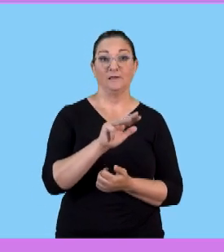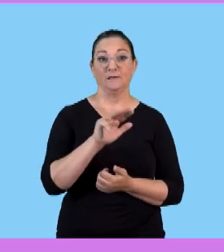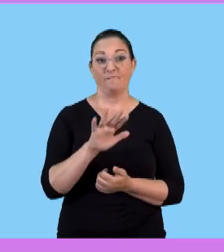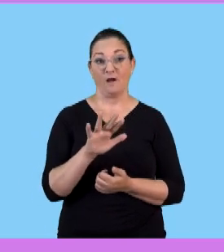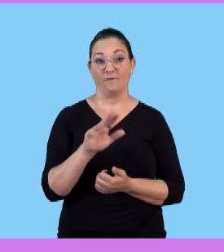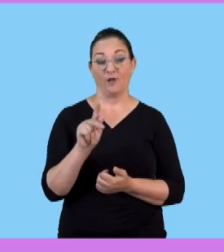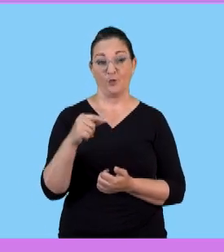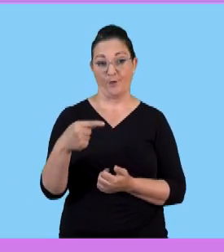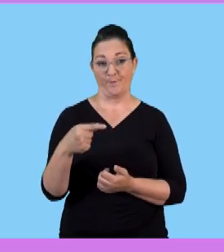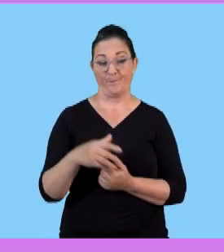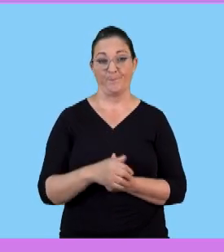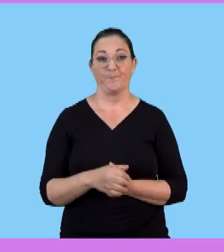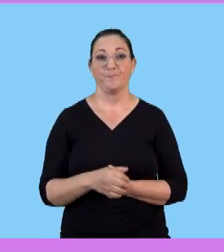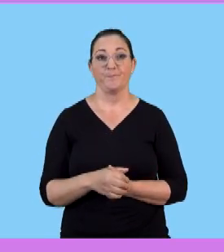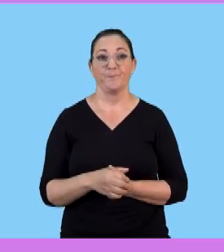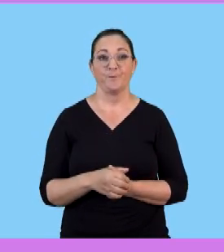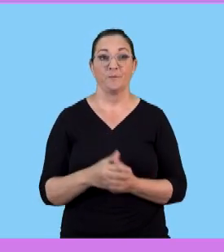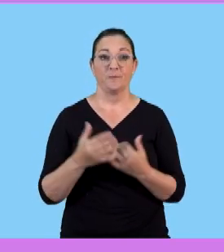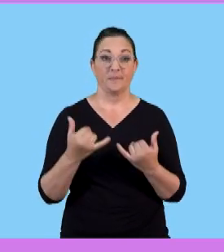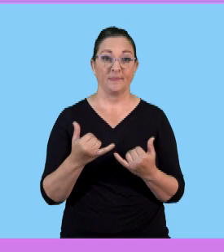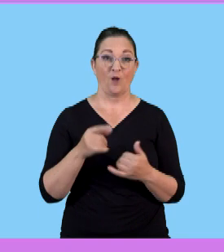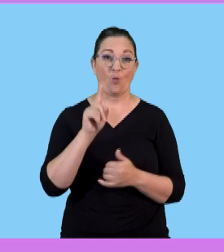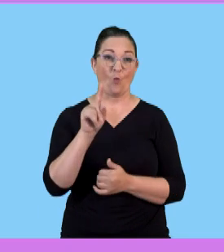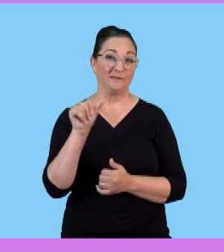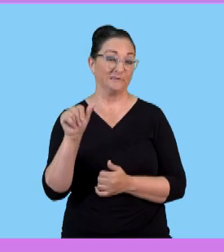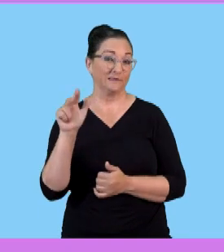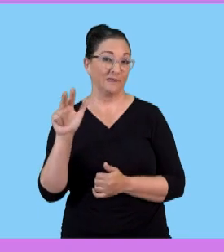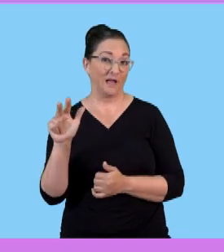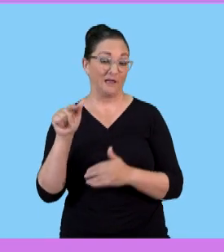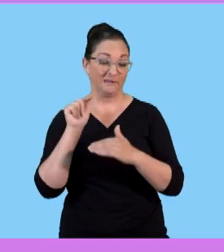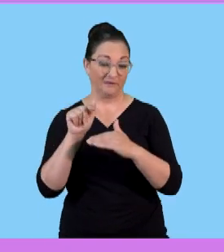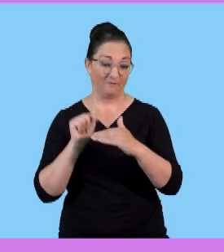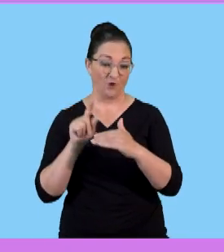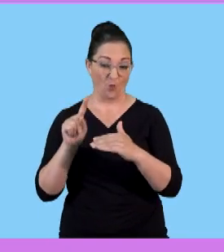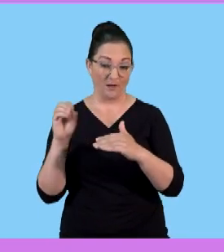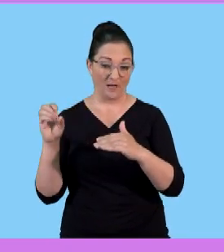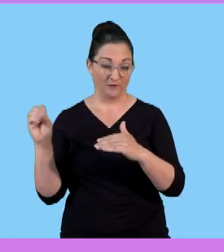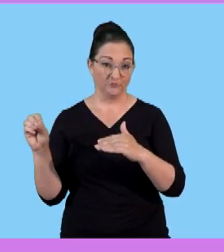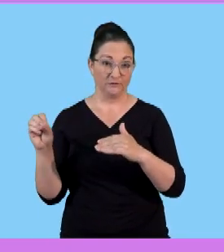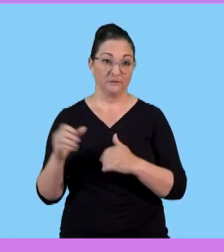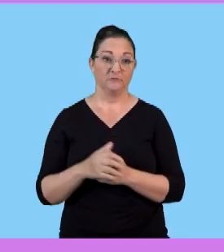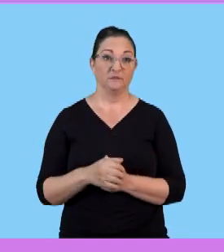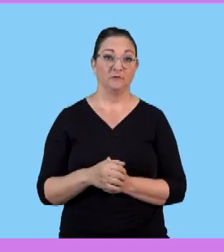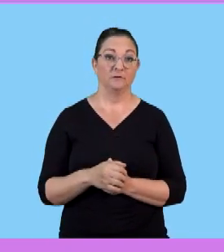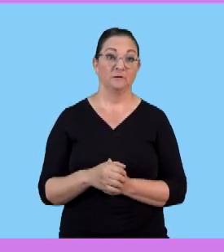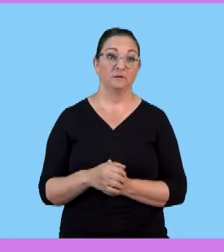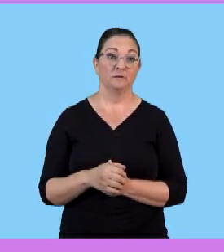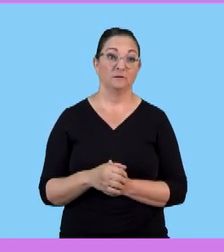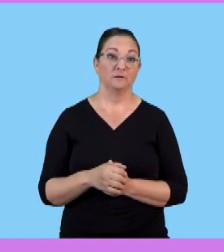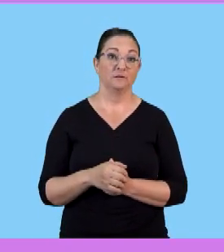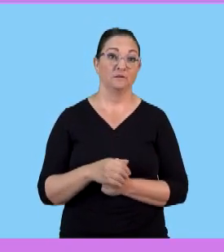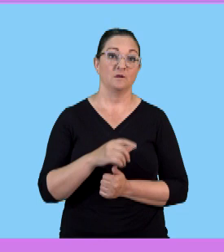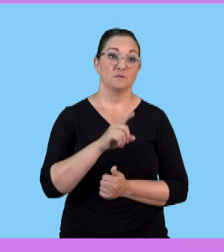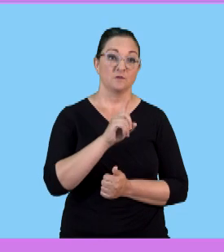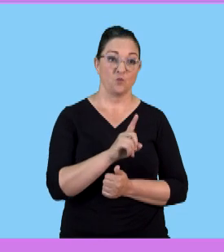is 95 kilograms, right? So 168 divided by 100, so that should give us